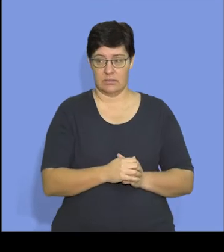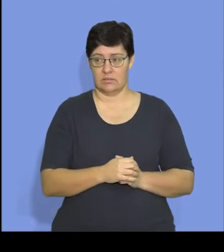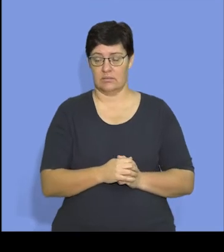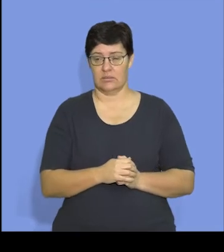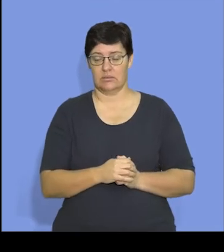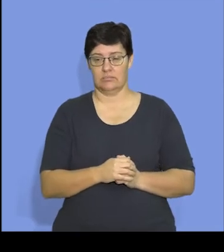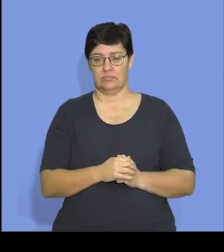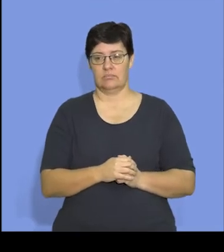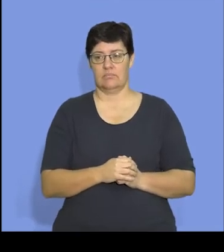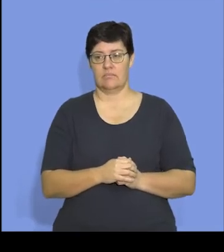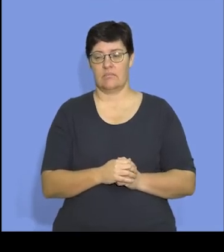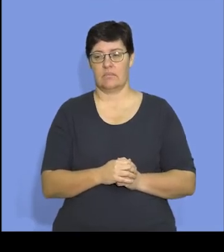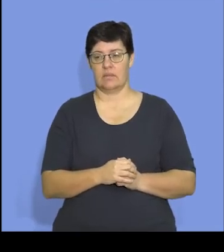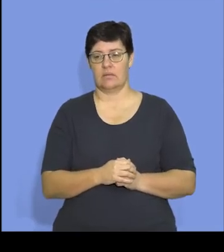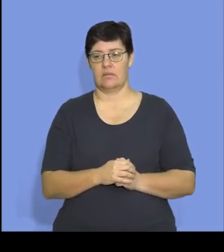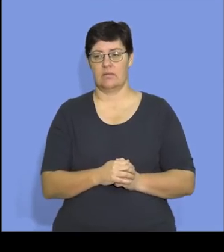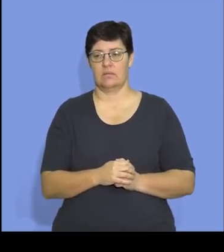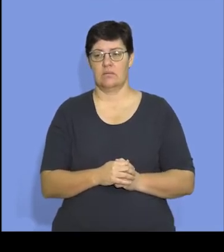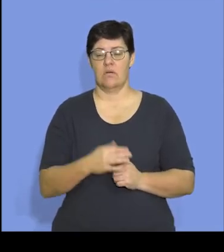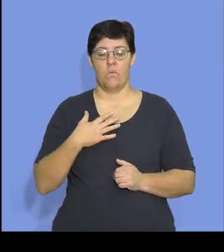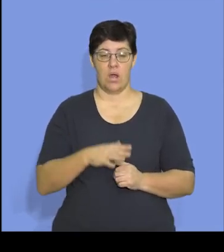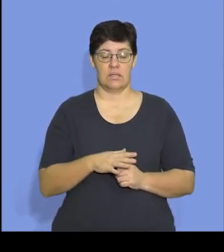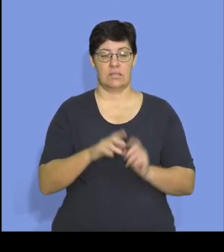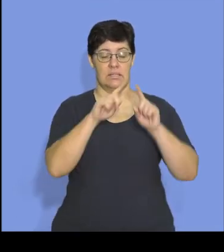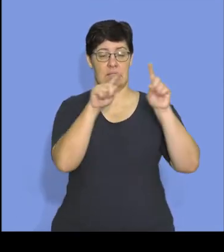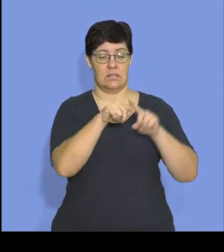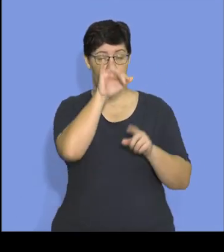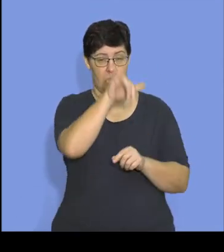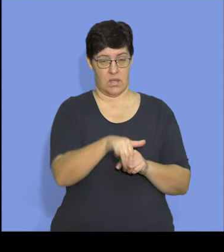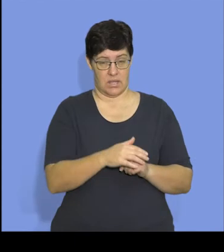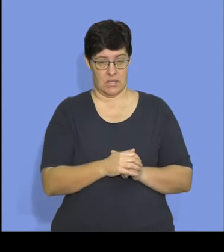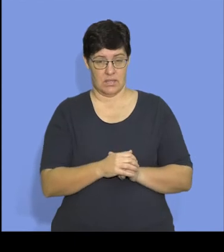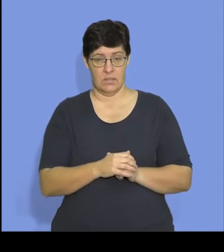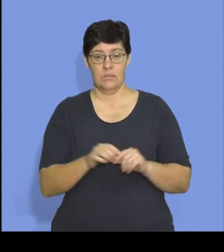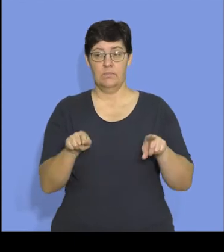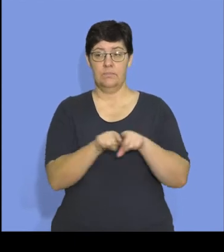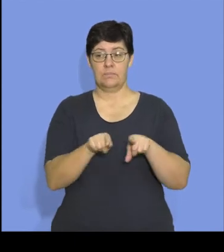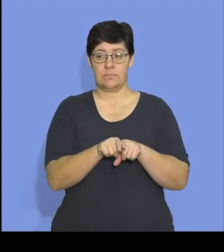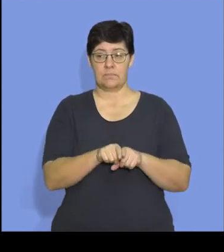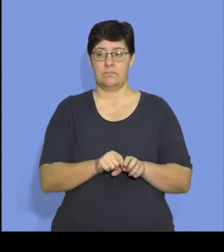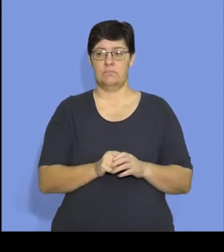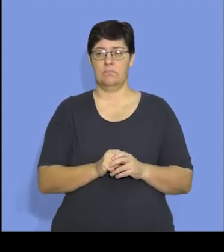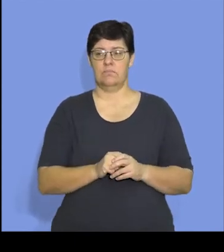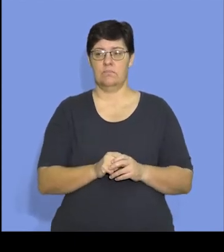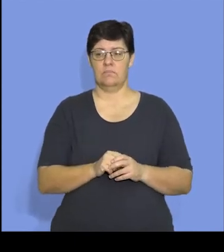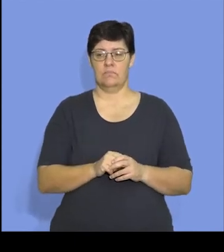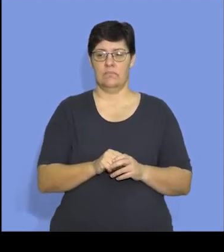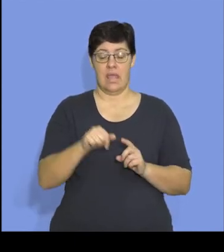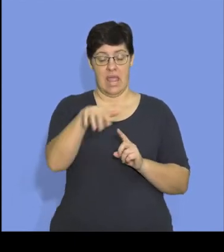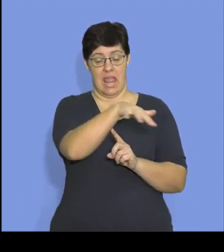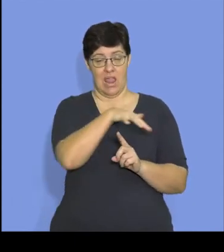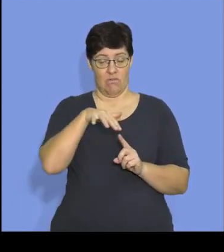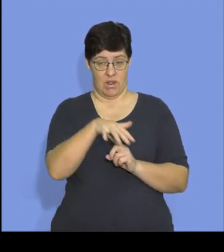Okay? So we want delta y, which is the area under the graph, which is